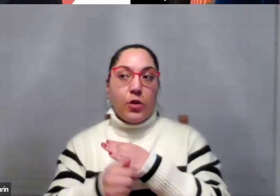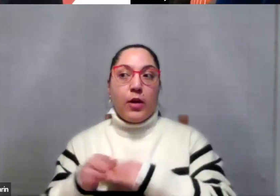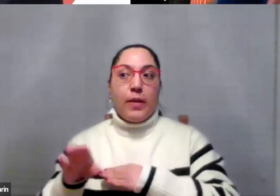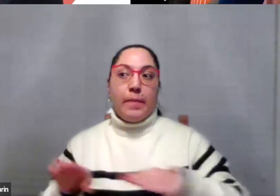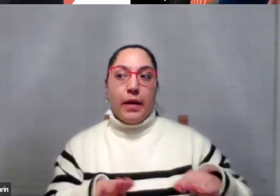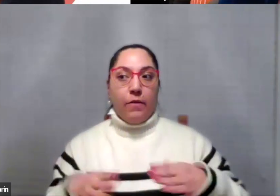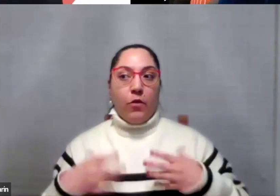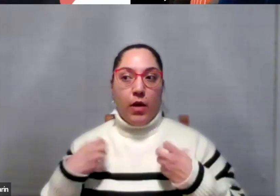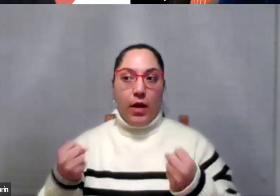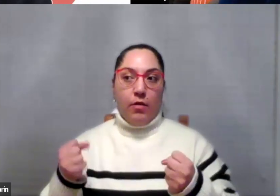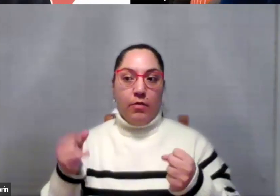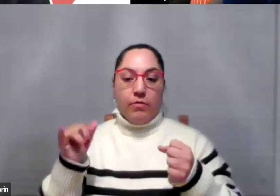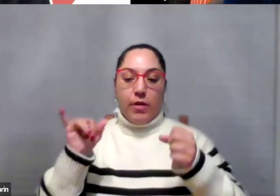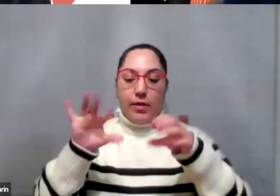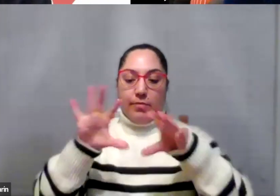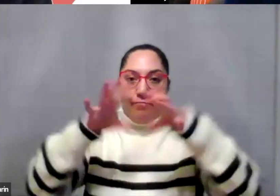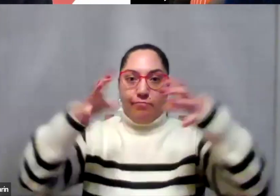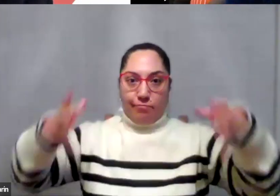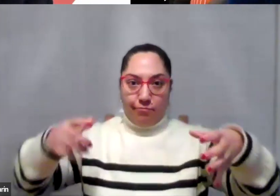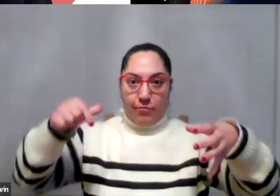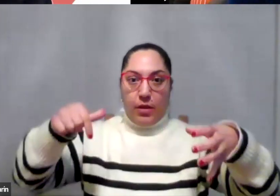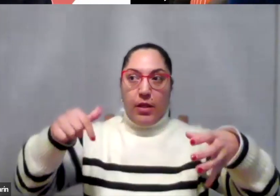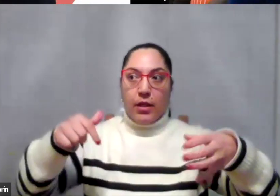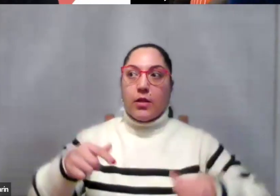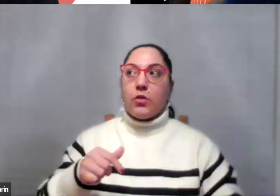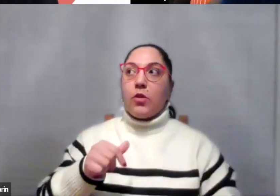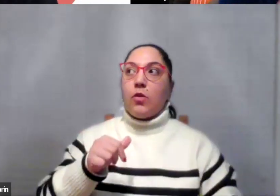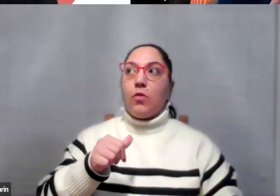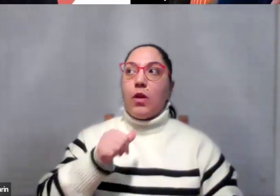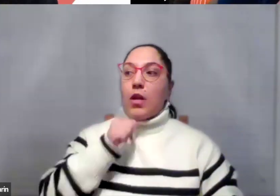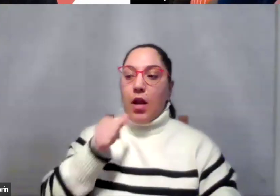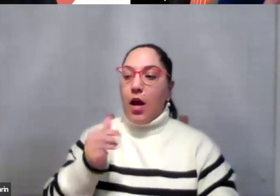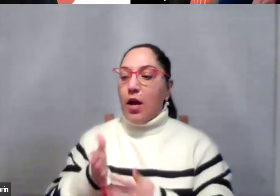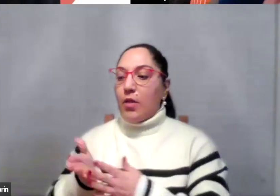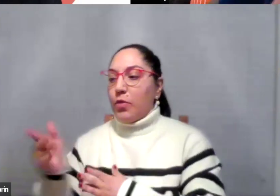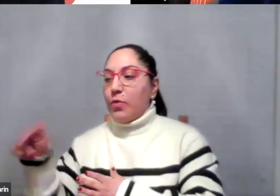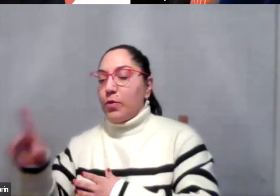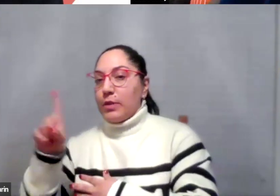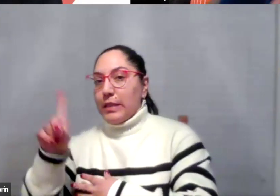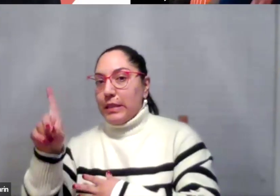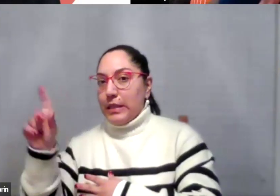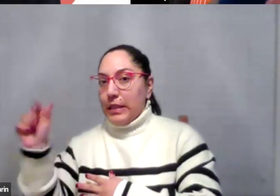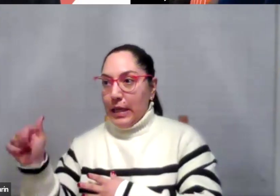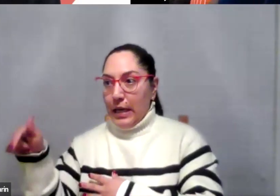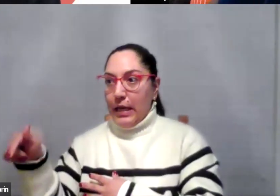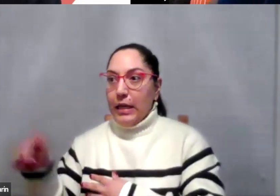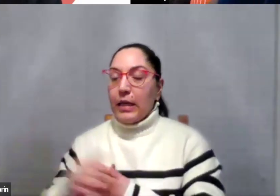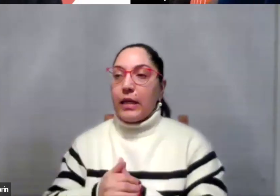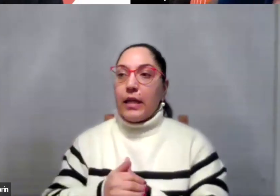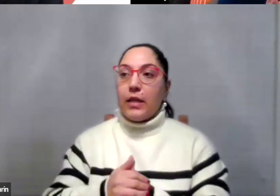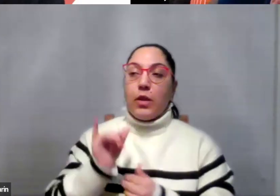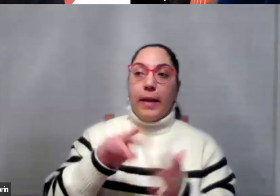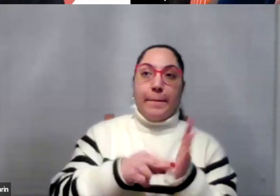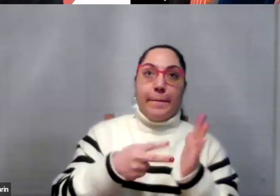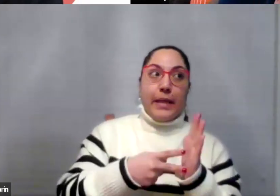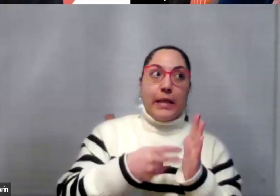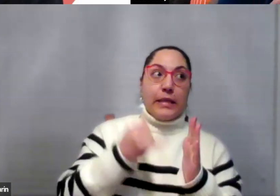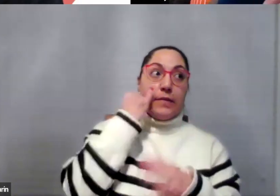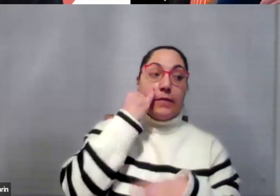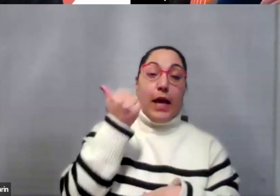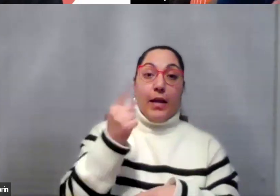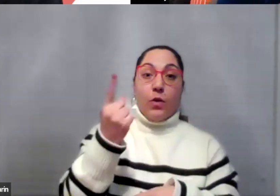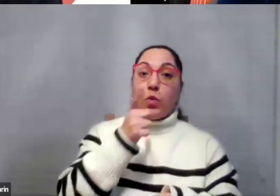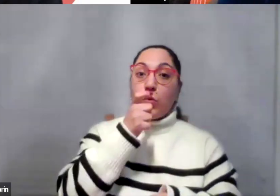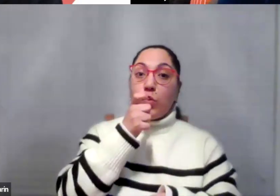umbrella and not the DDA funding umbrella, which means that for anybody coming or referred to services